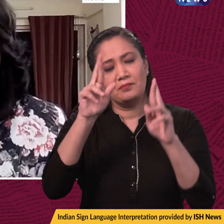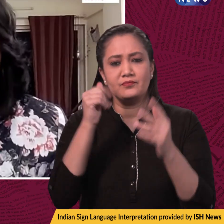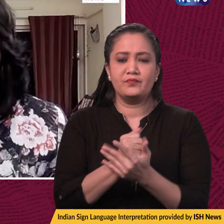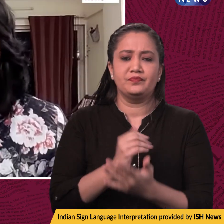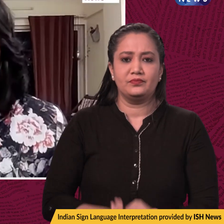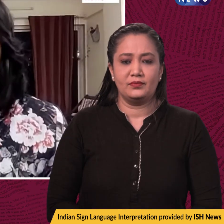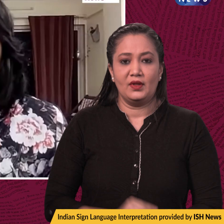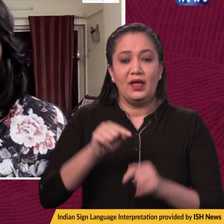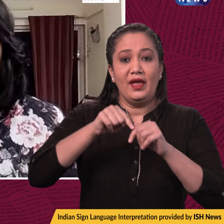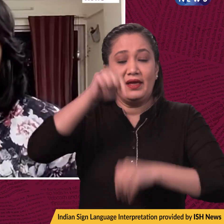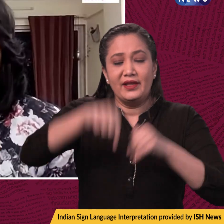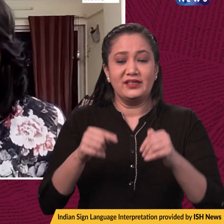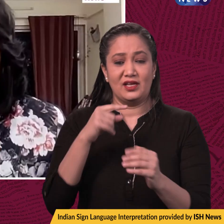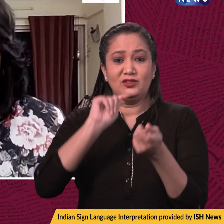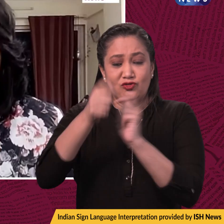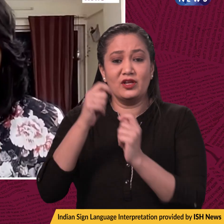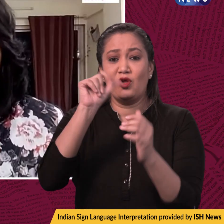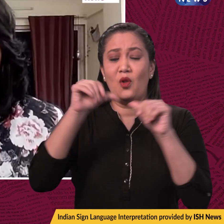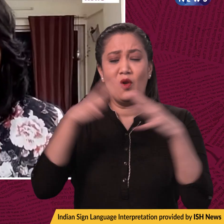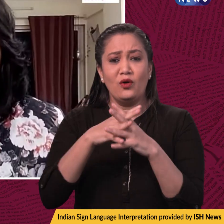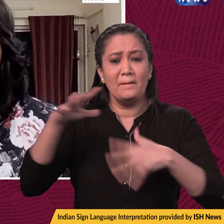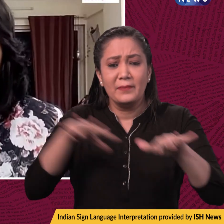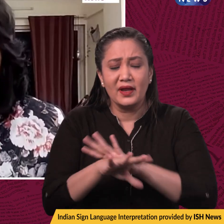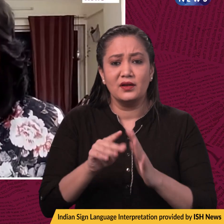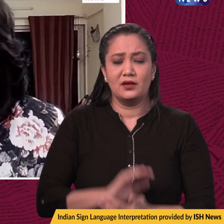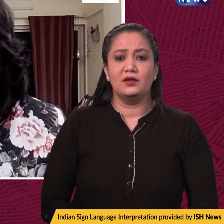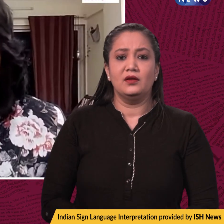quote. Now, the Election Laws Amendment Bill 2021 seeks to